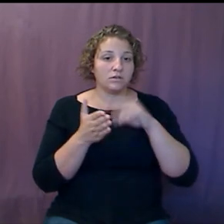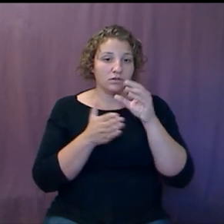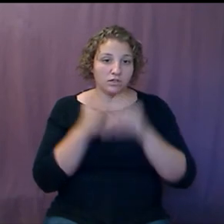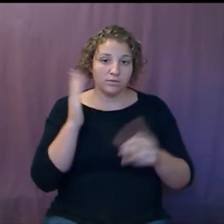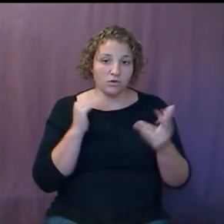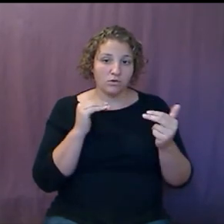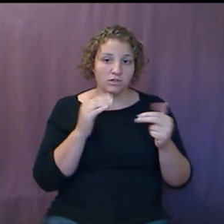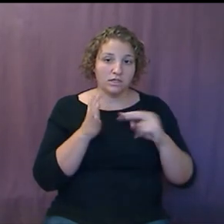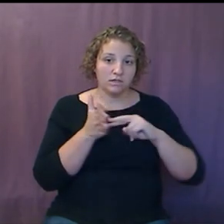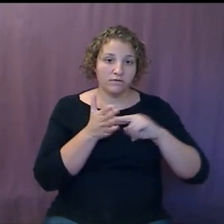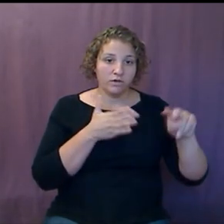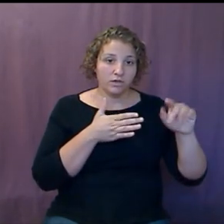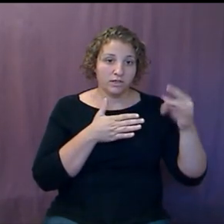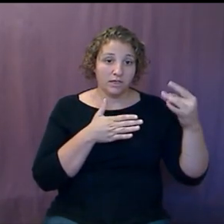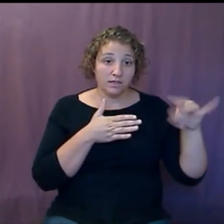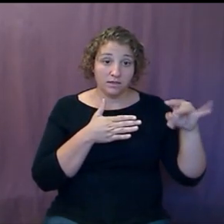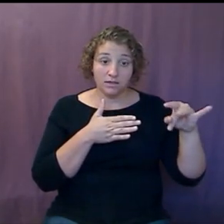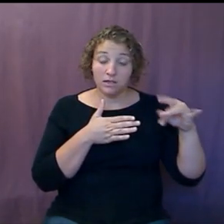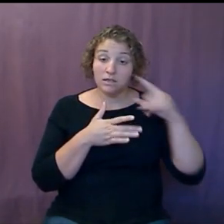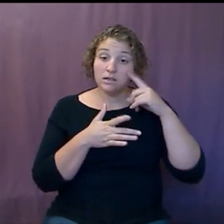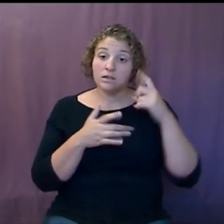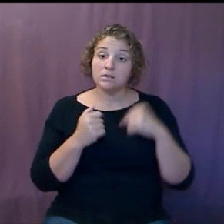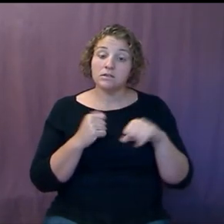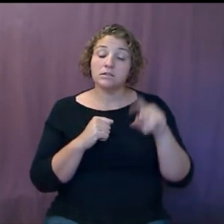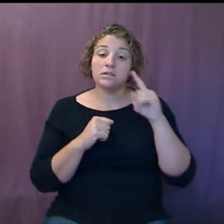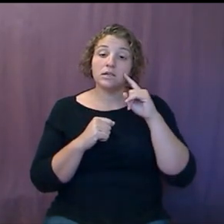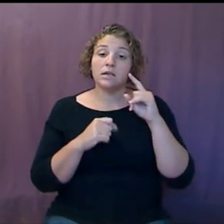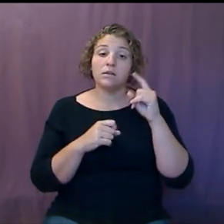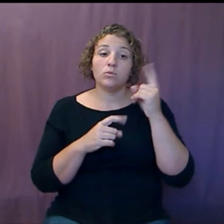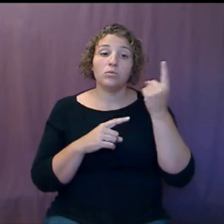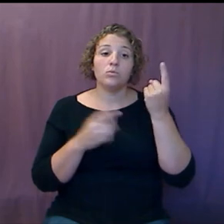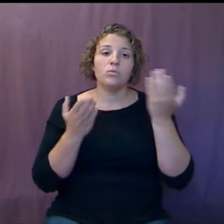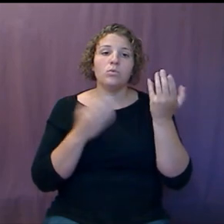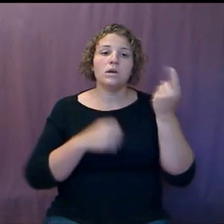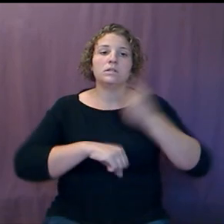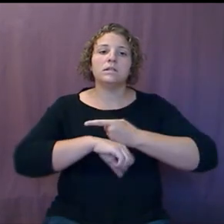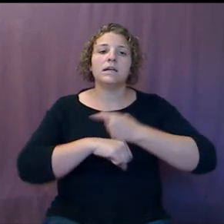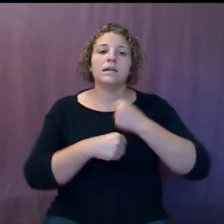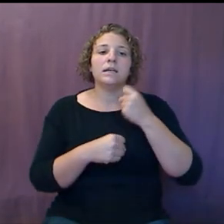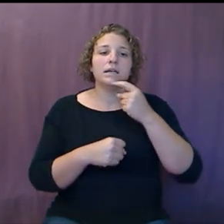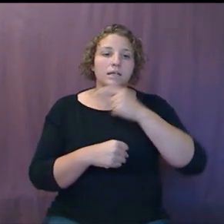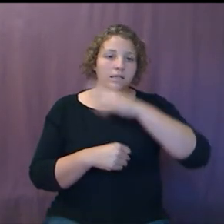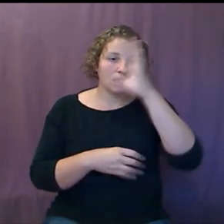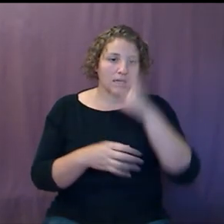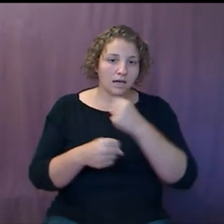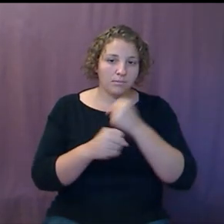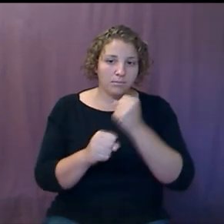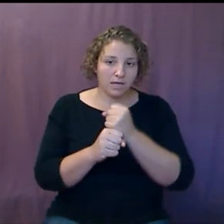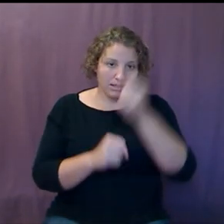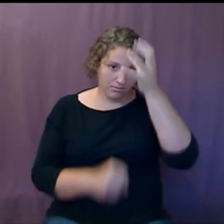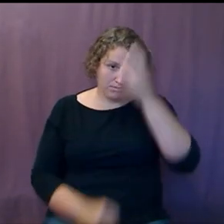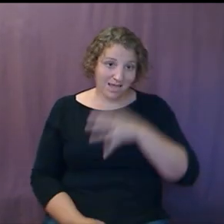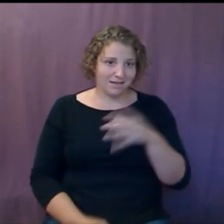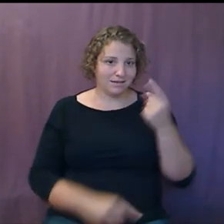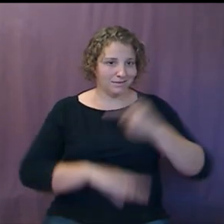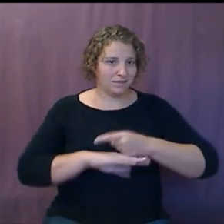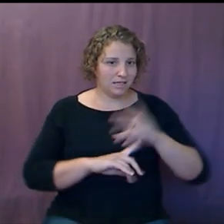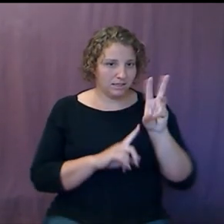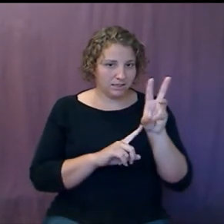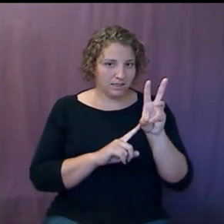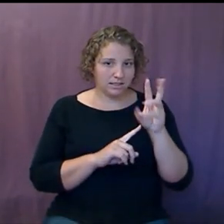what day did god create man being the number of man may indicate that